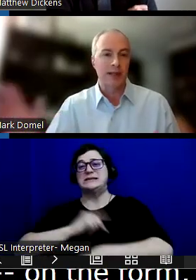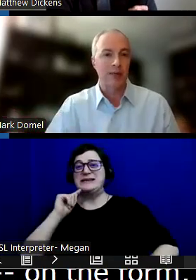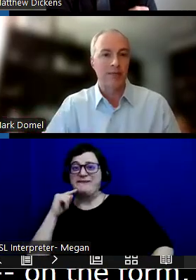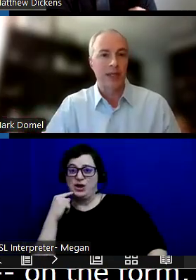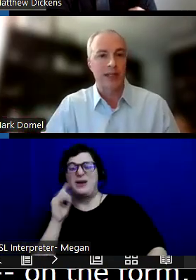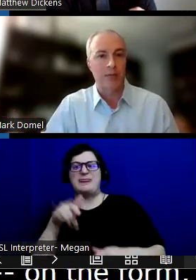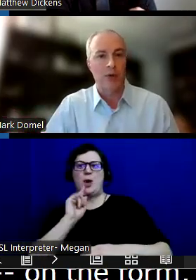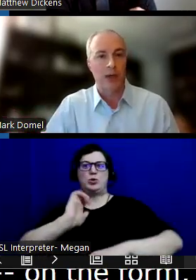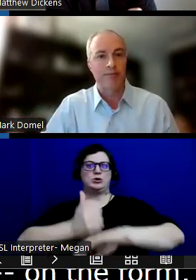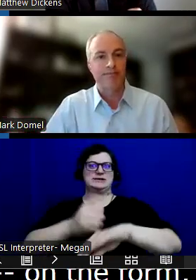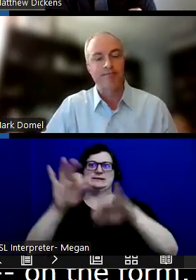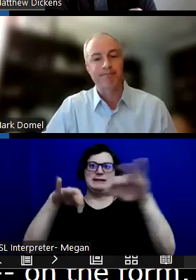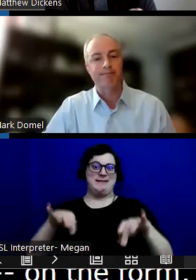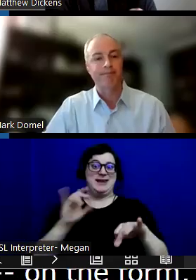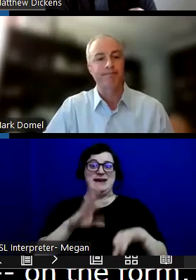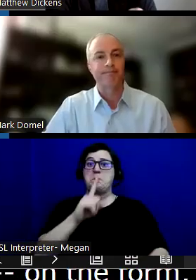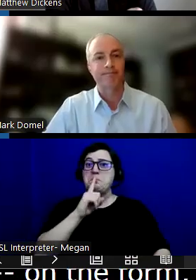then that's not required.